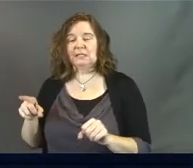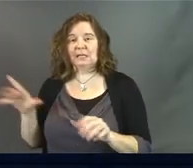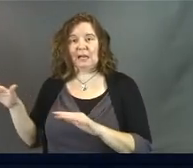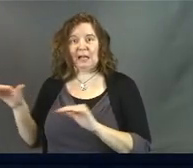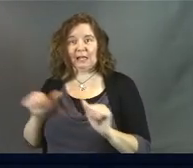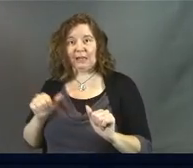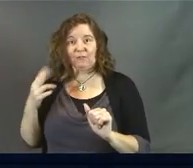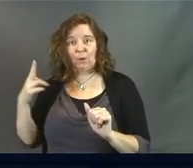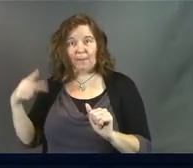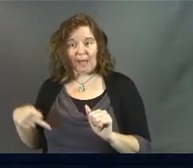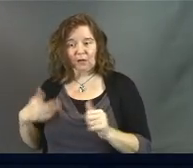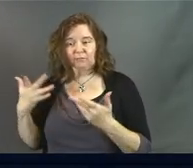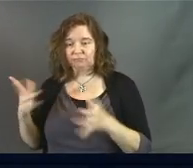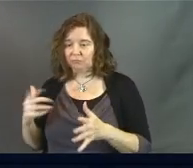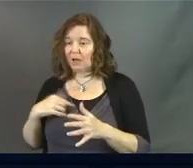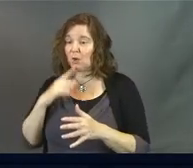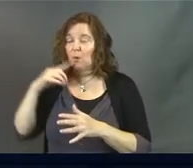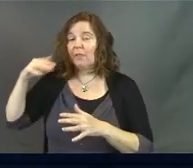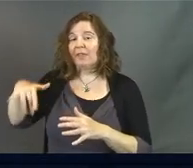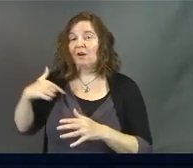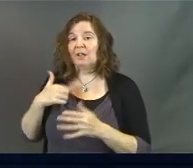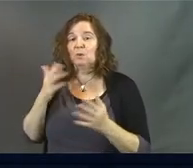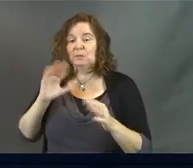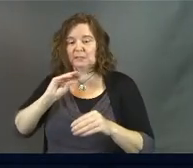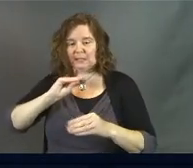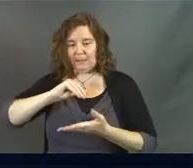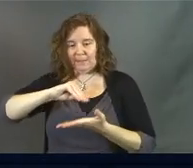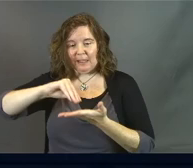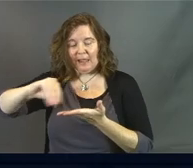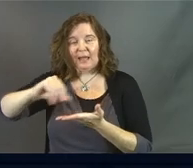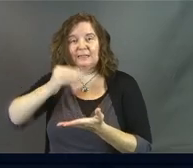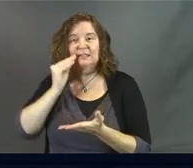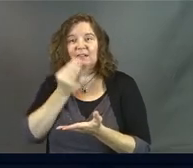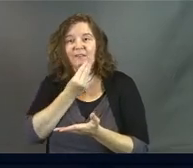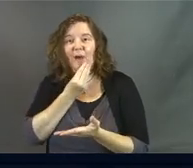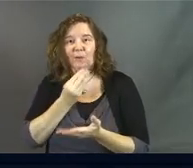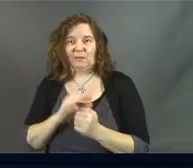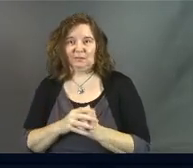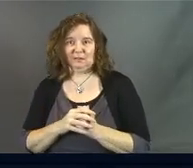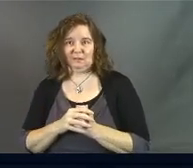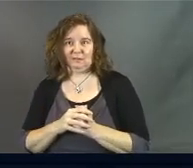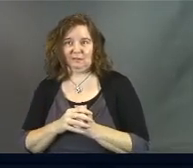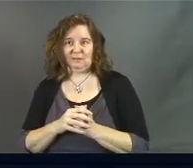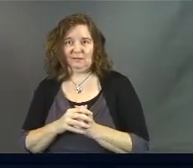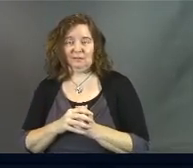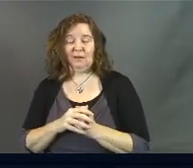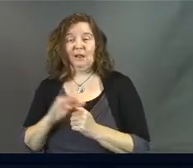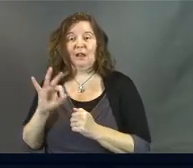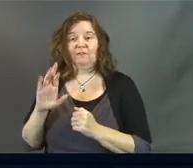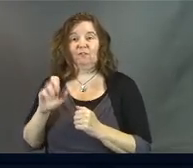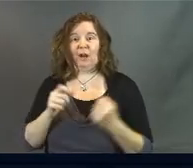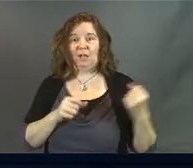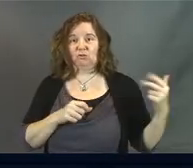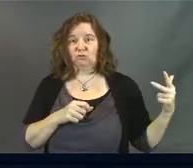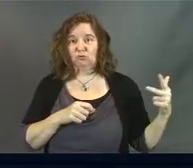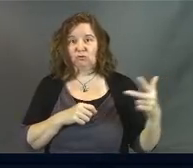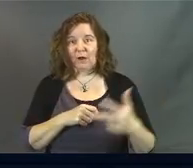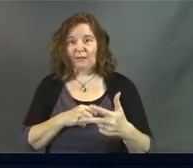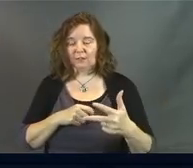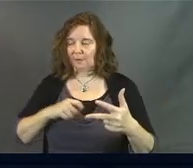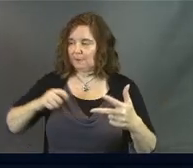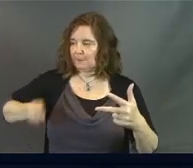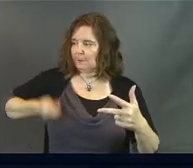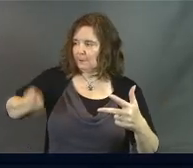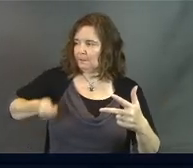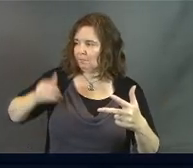left Hewlett-Packard and he was there and he was planting flowers with his landscaping guy. And Frank drives up, rolls down his